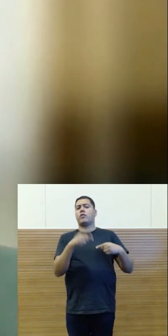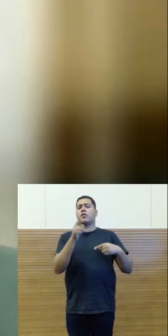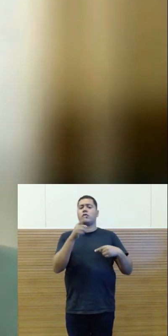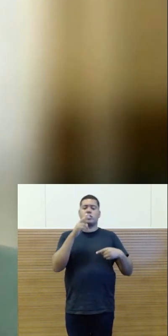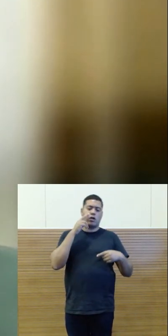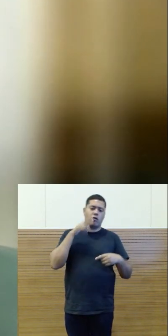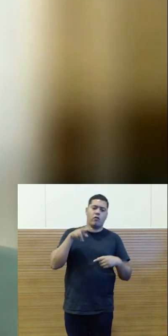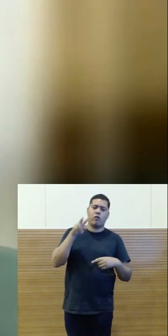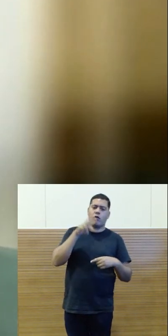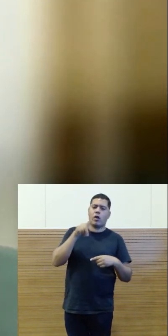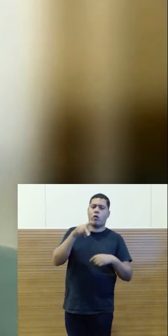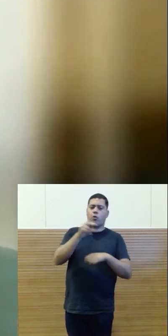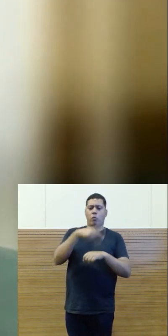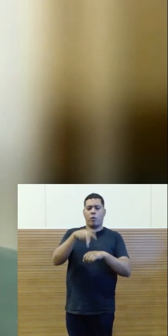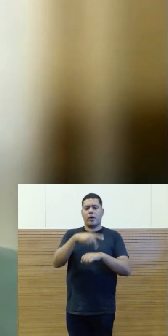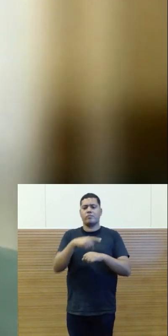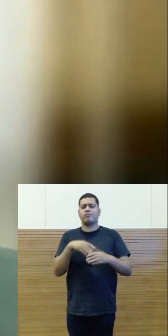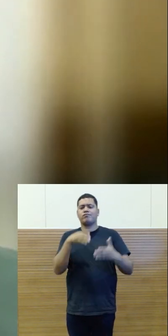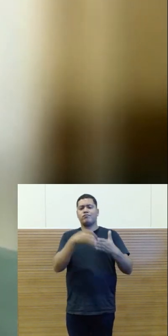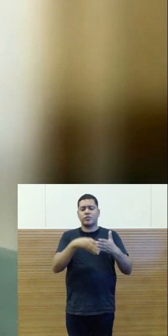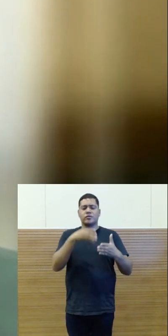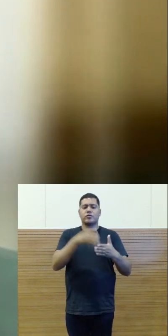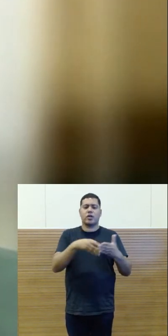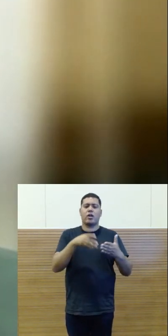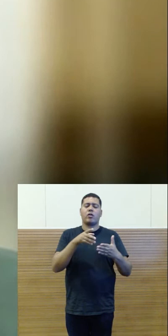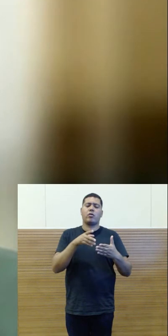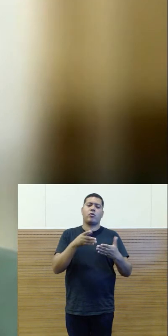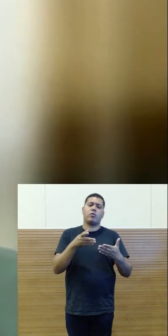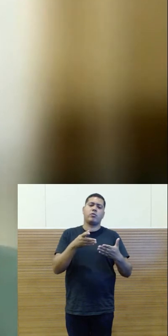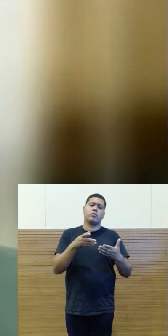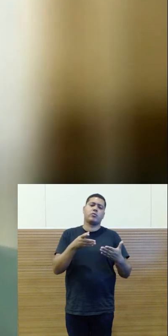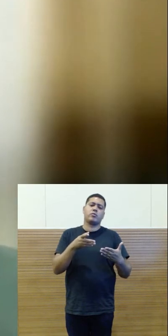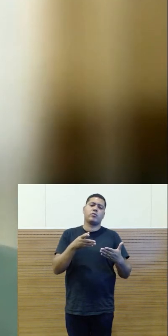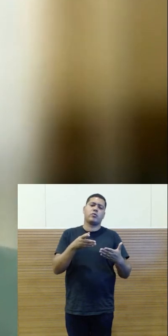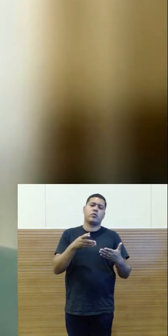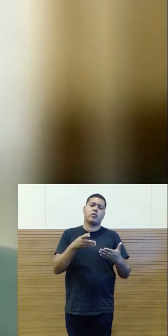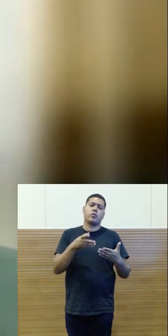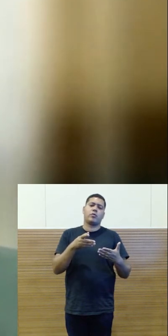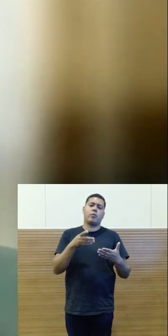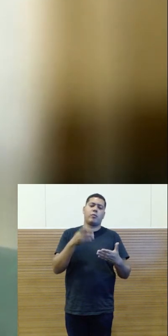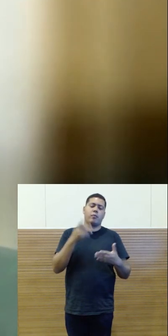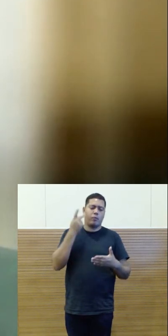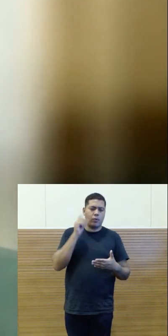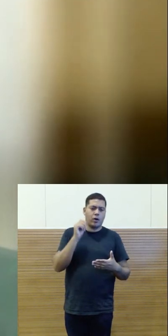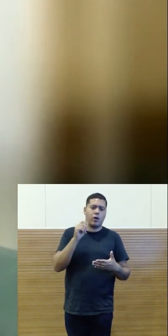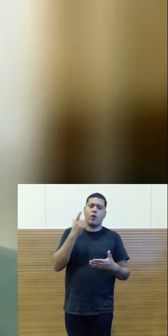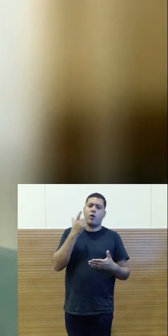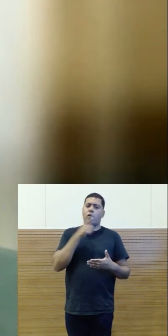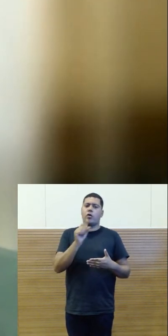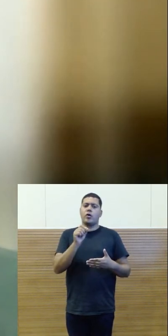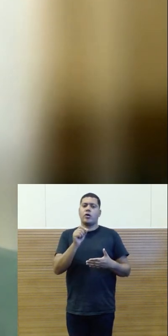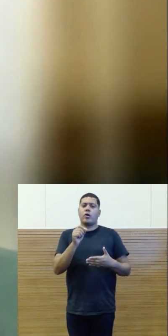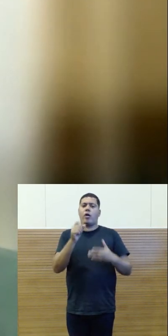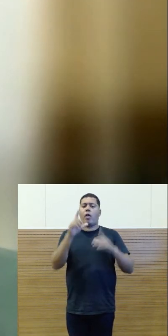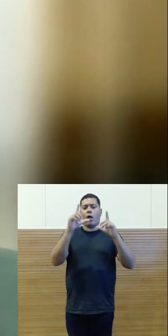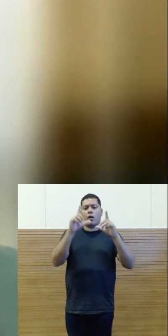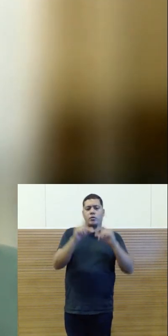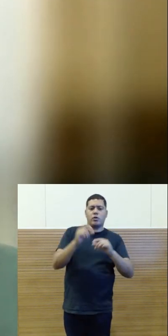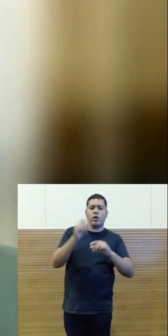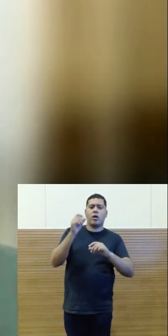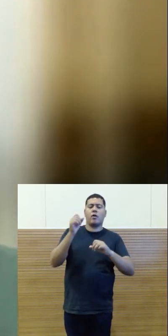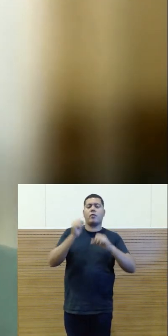what challenges he sees the countries facing towards the implementation and adoption of